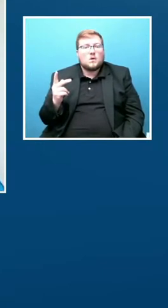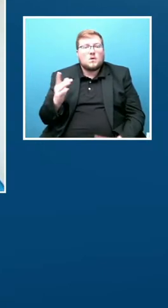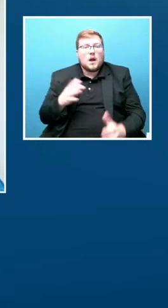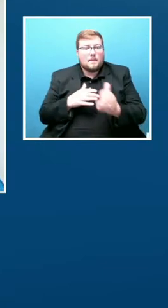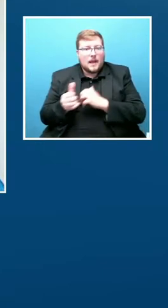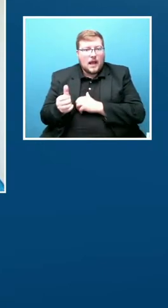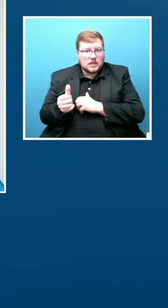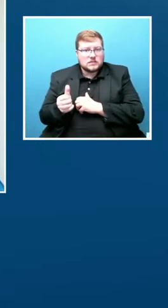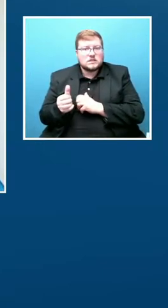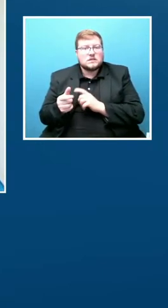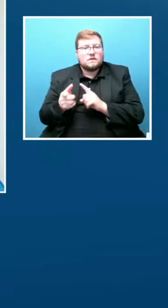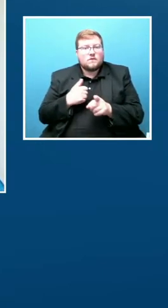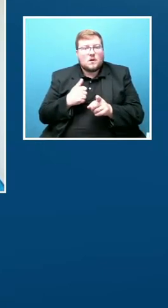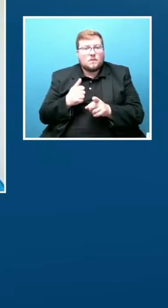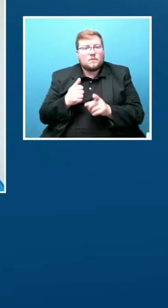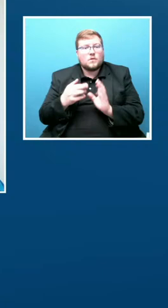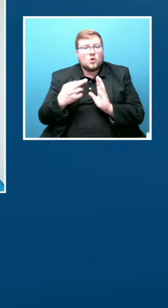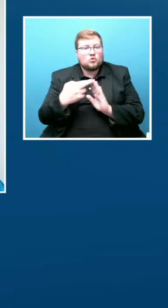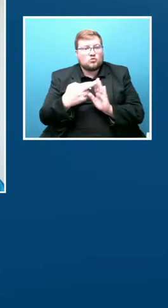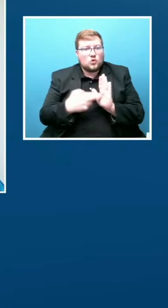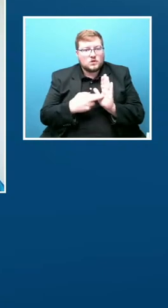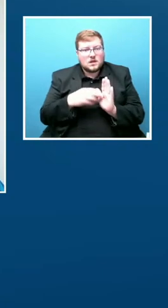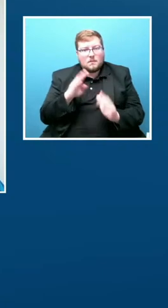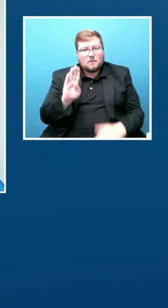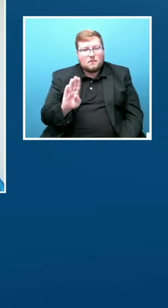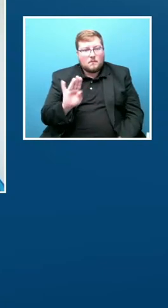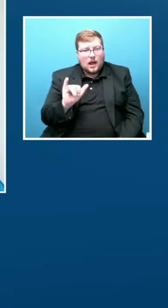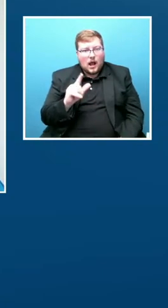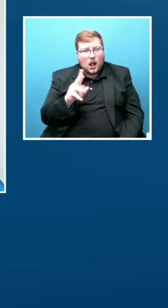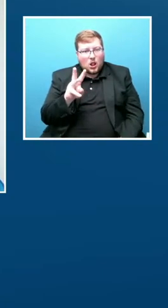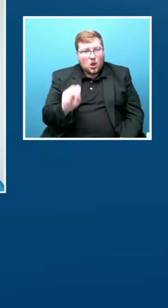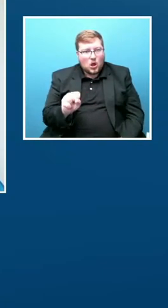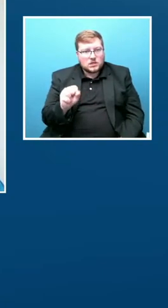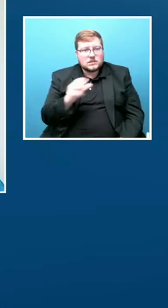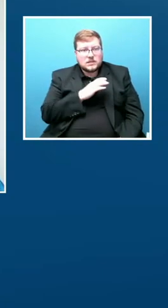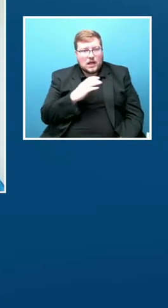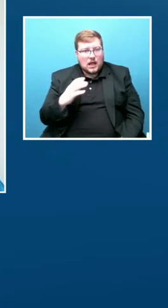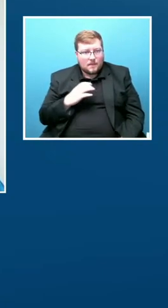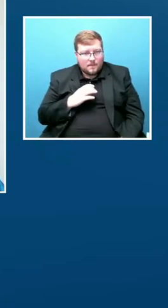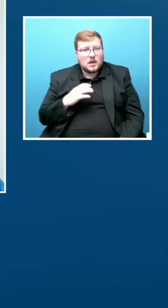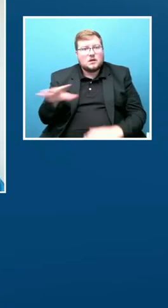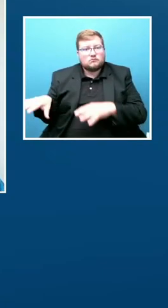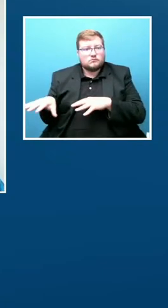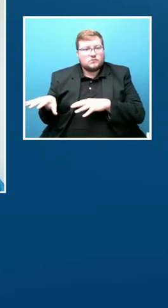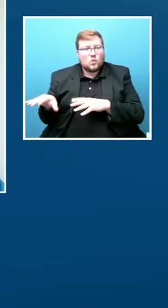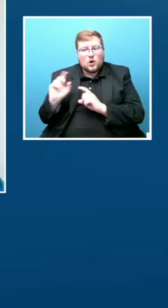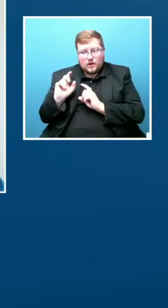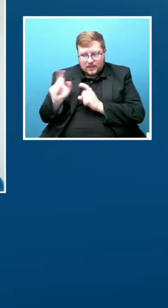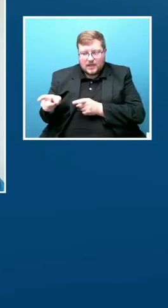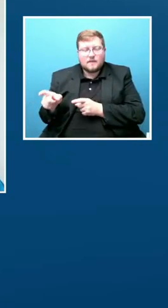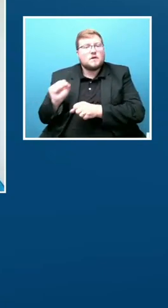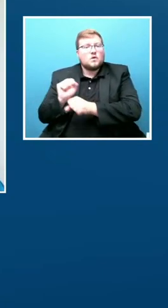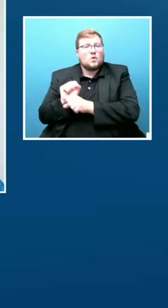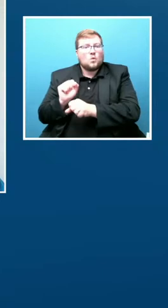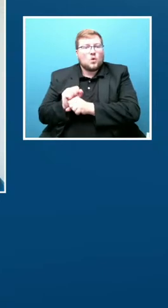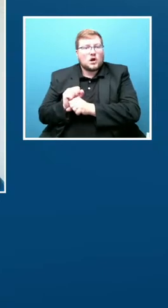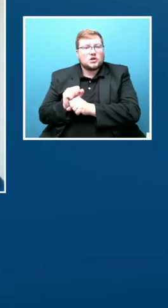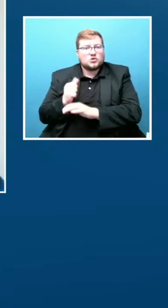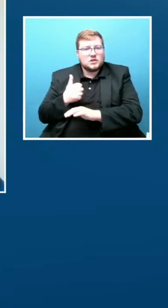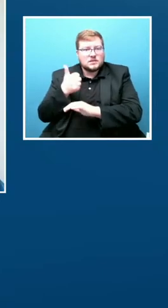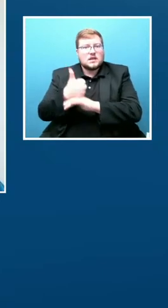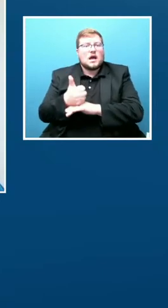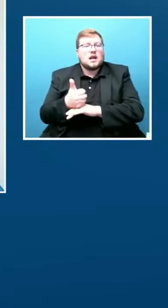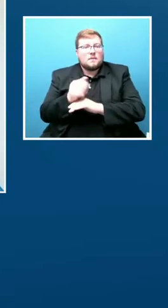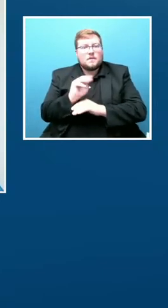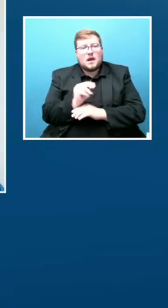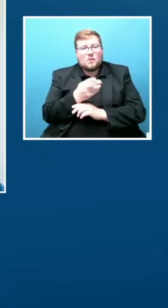to be the ones to help implement the MOU with Ms. Vickers and Chair